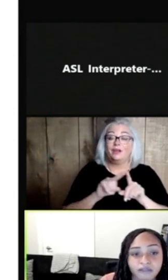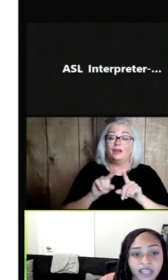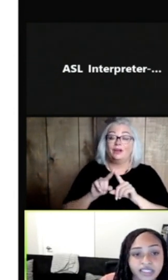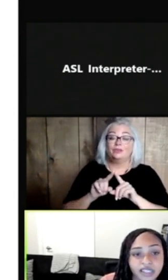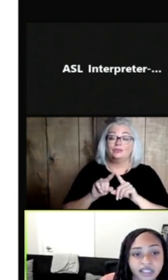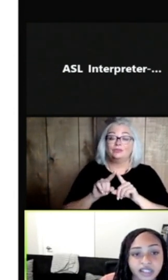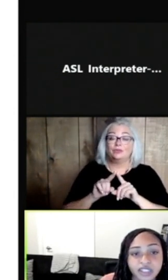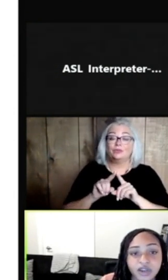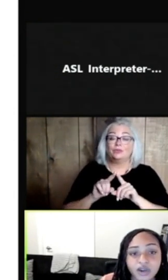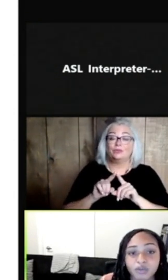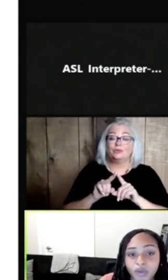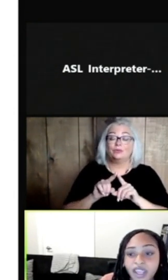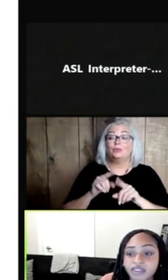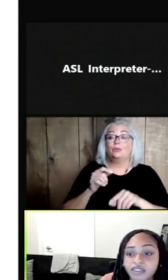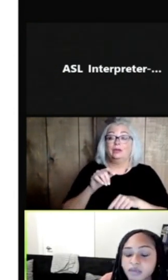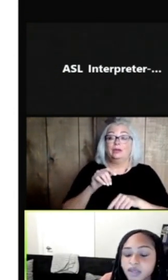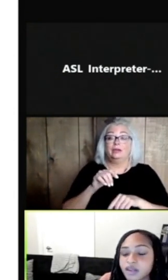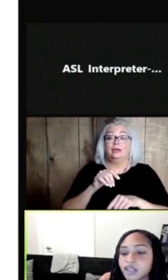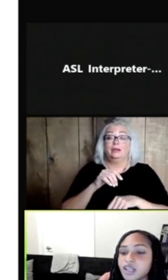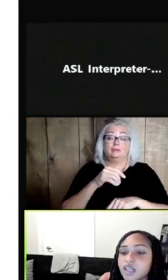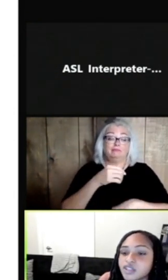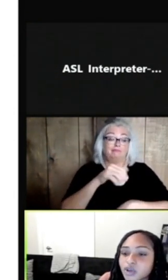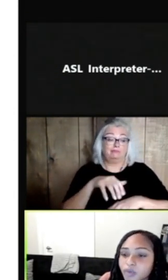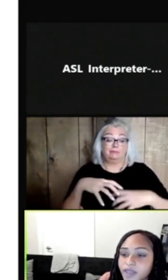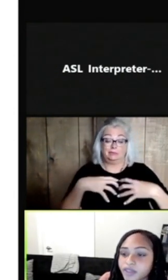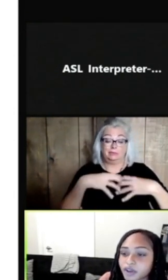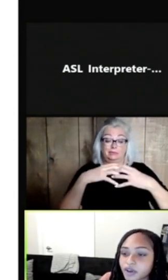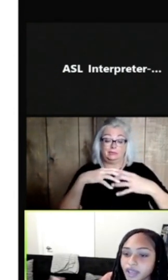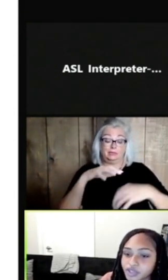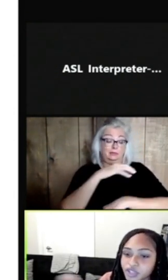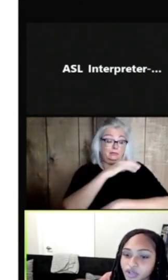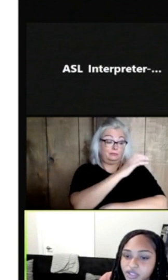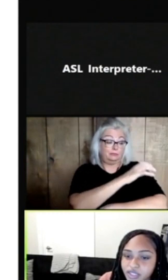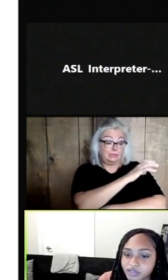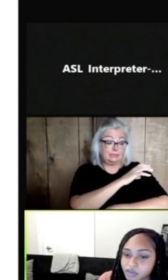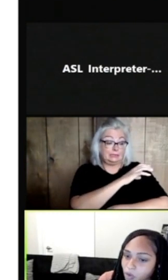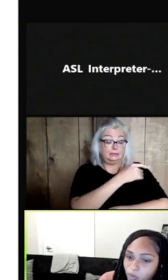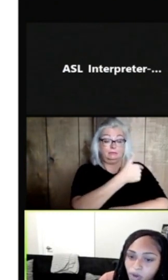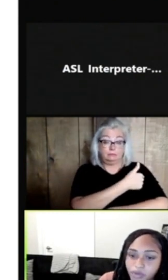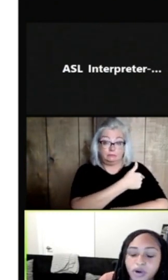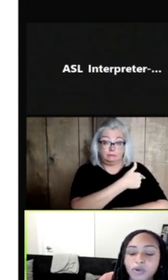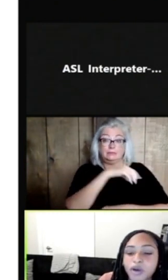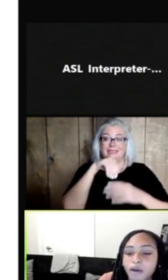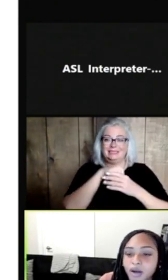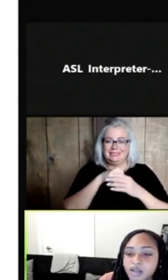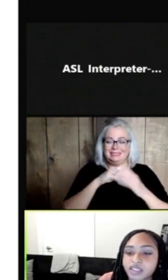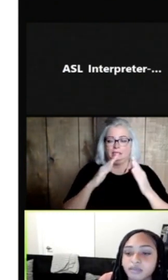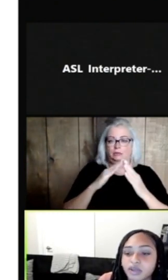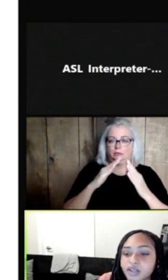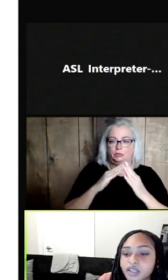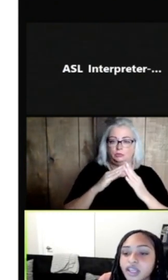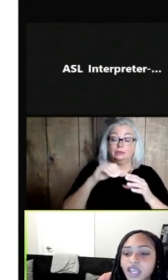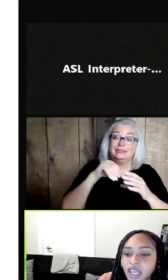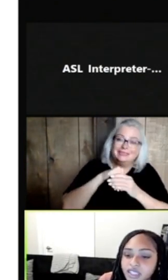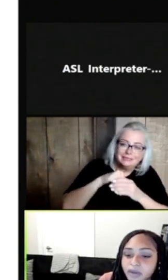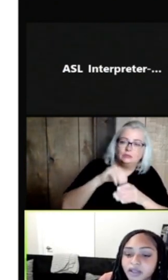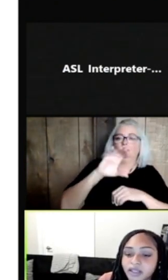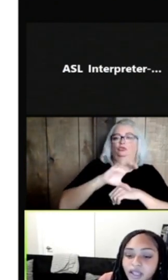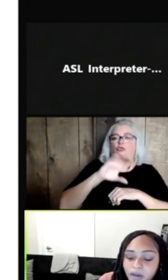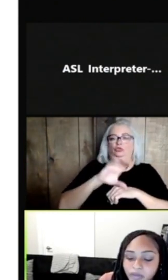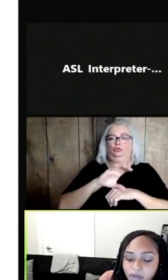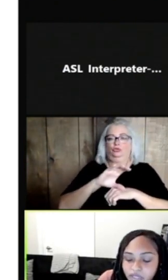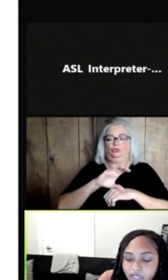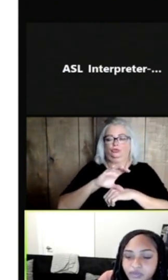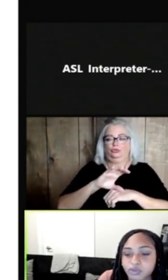those vaccine clinics right in the community. So right there at the churches that are well known amongst the community. And